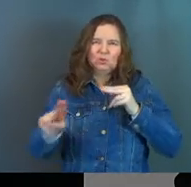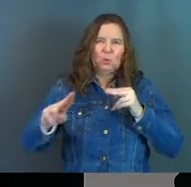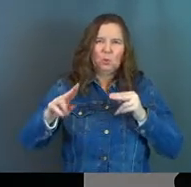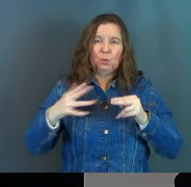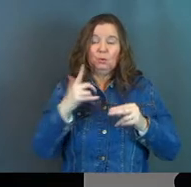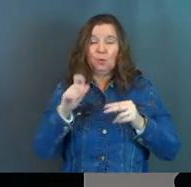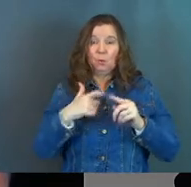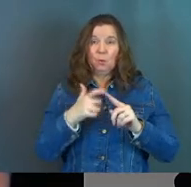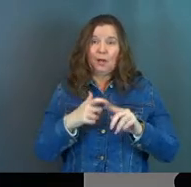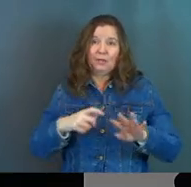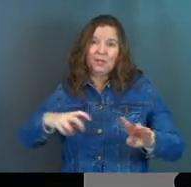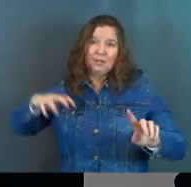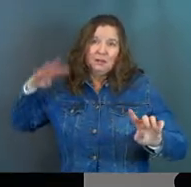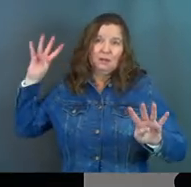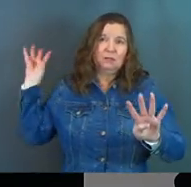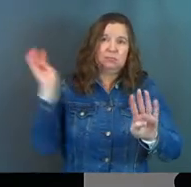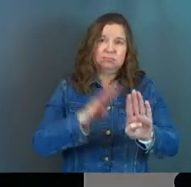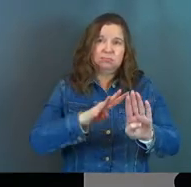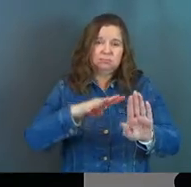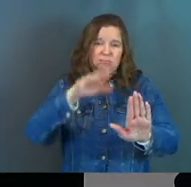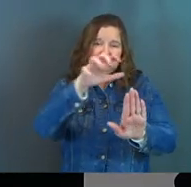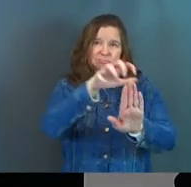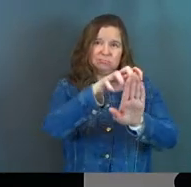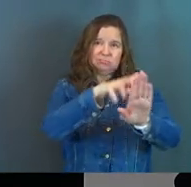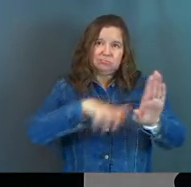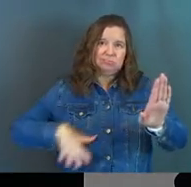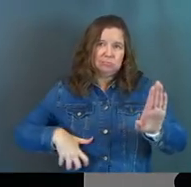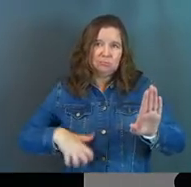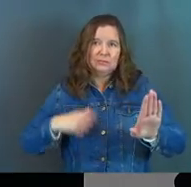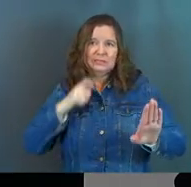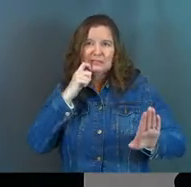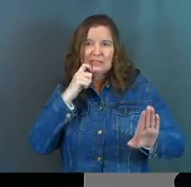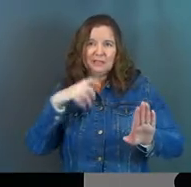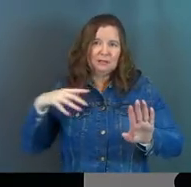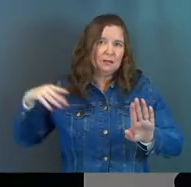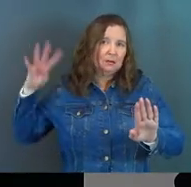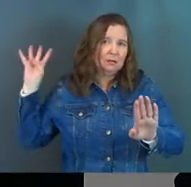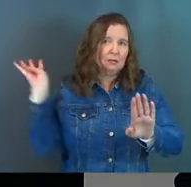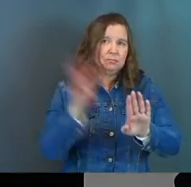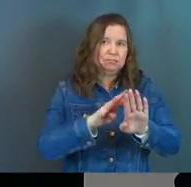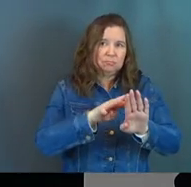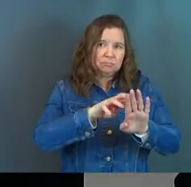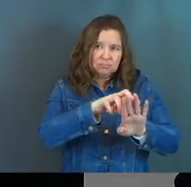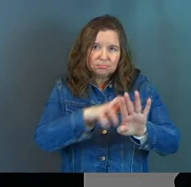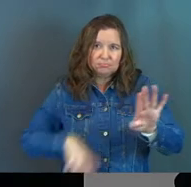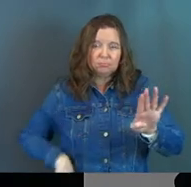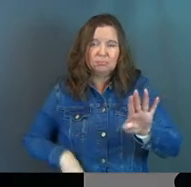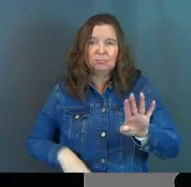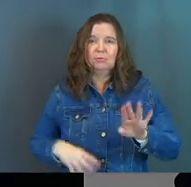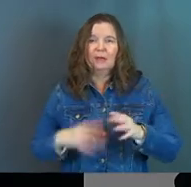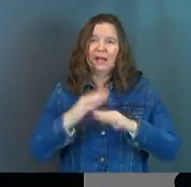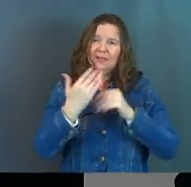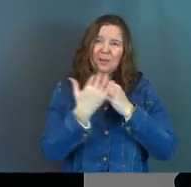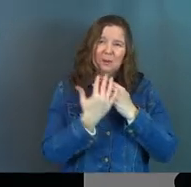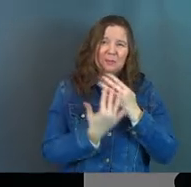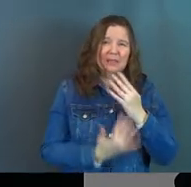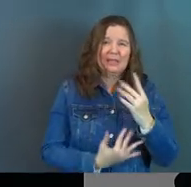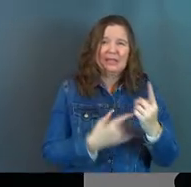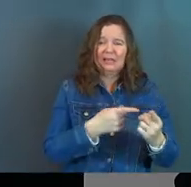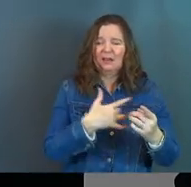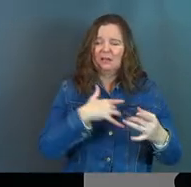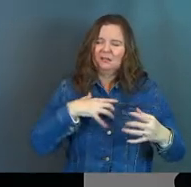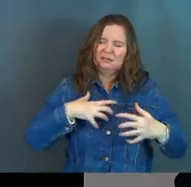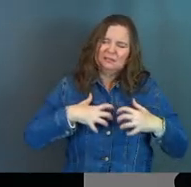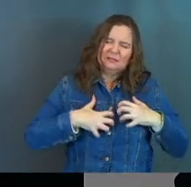because when they flogged them and they whipped them, it would tear skin away and they would bleed. And it was so brutal that